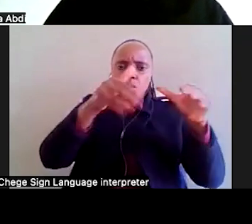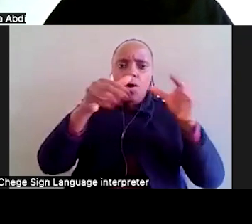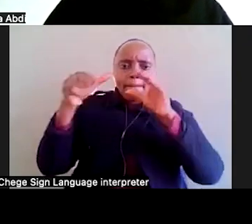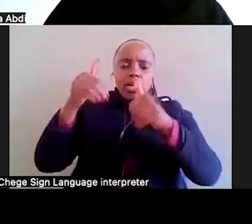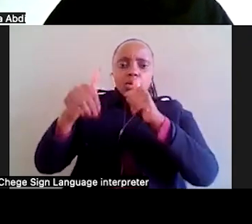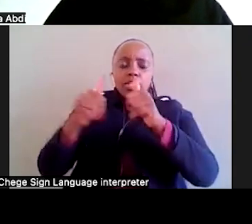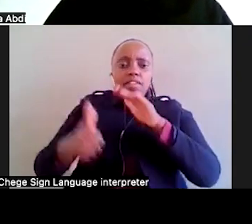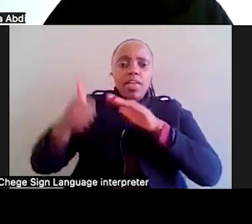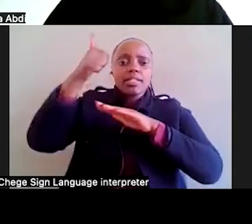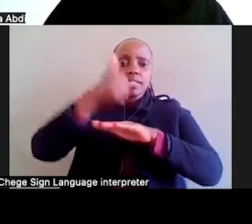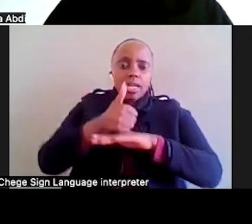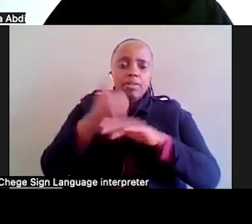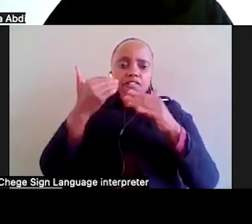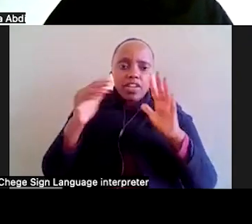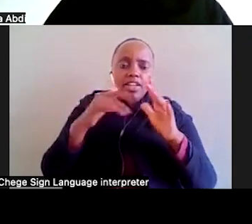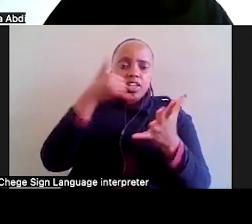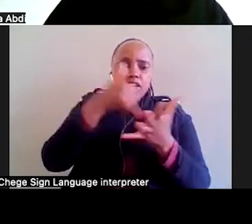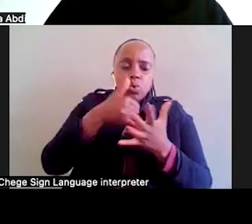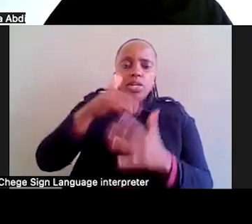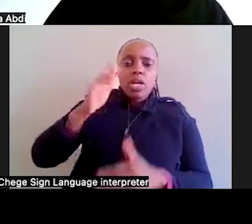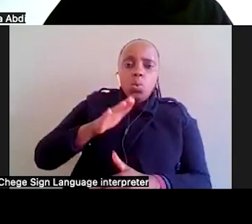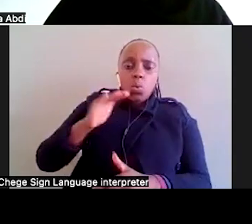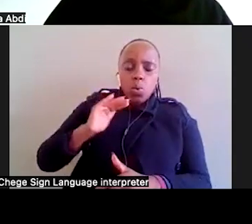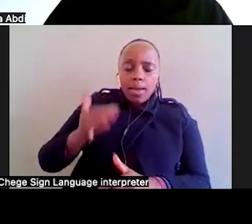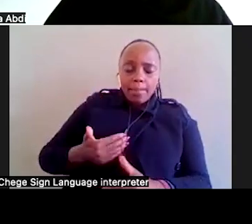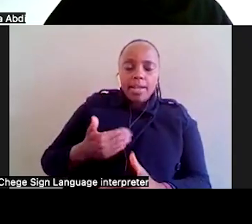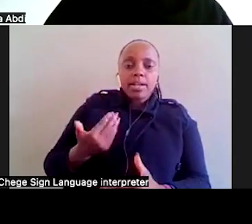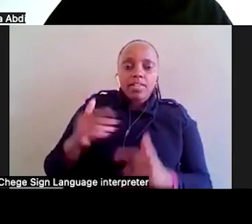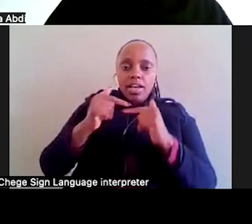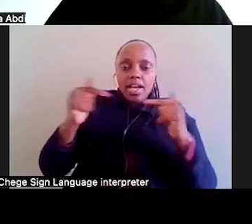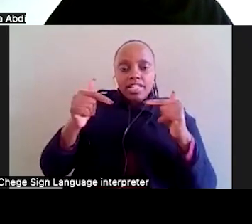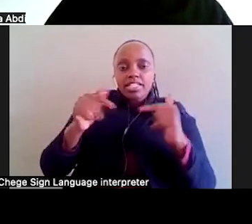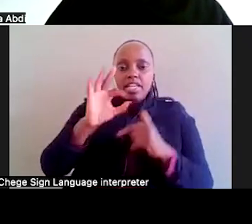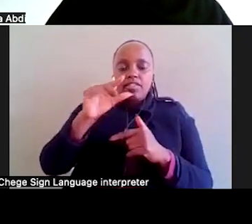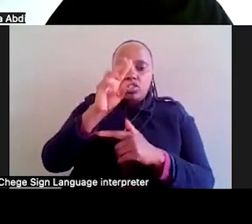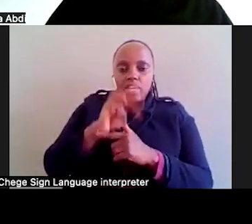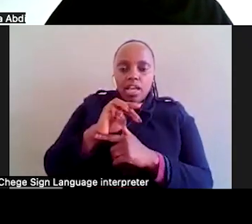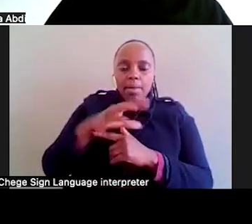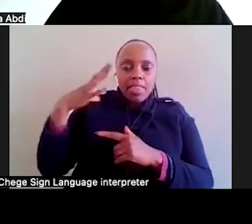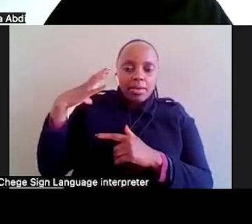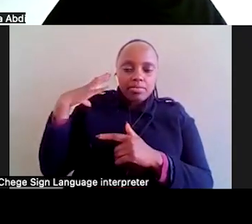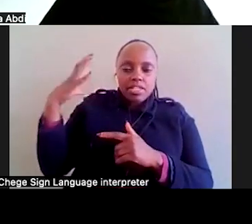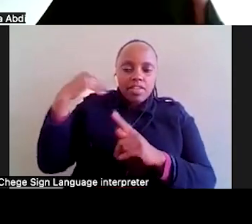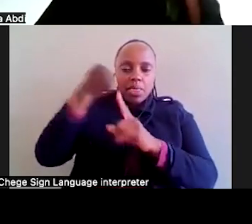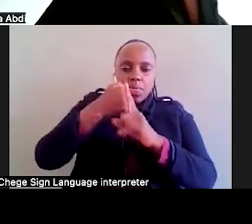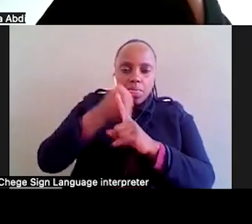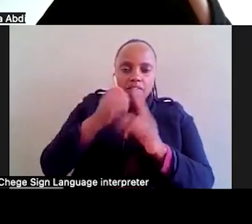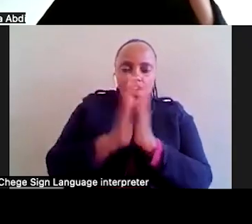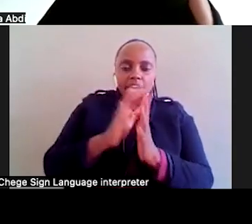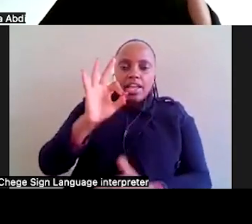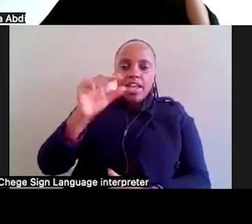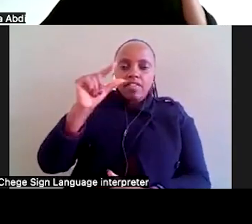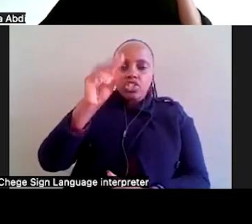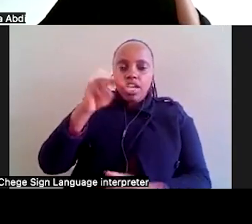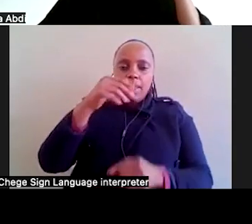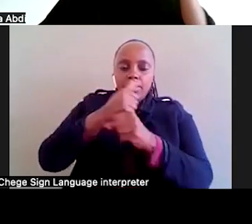established, and including women, anti-FGM, and champions, university girls clubs, and FGM task force